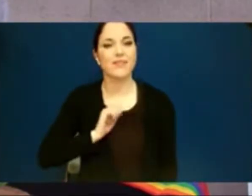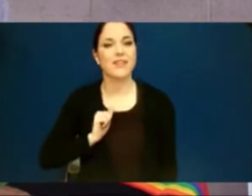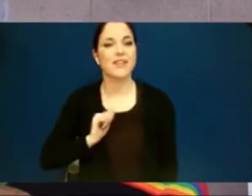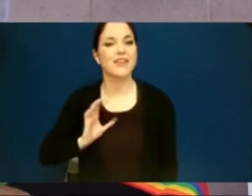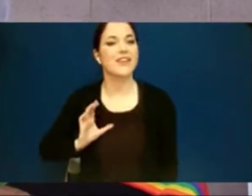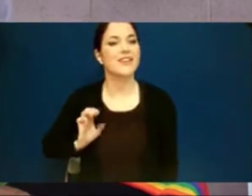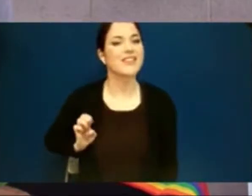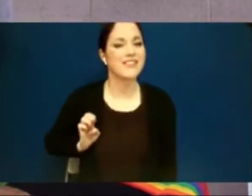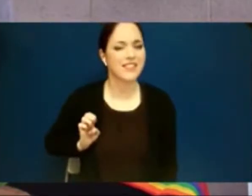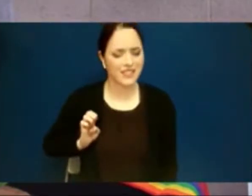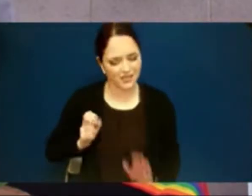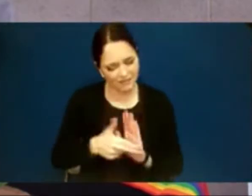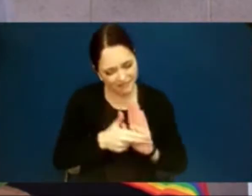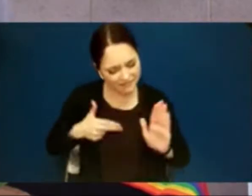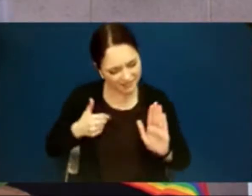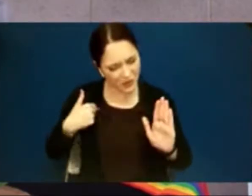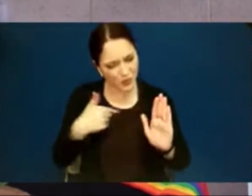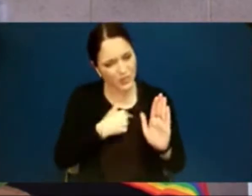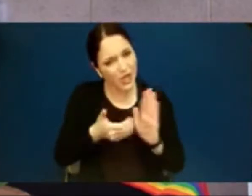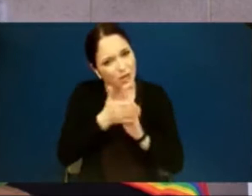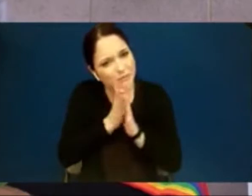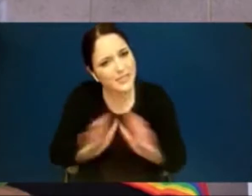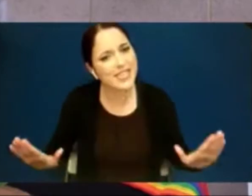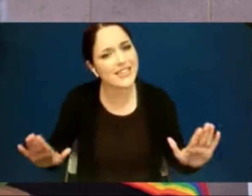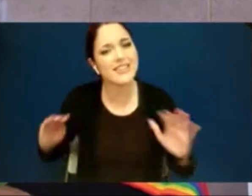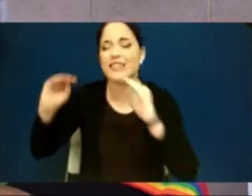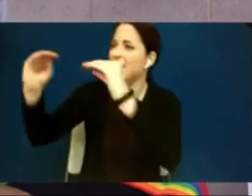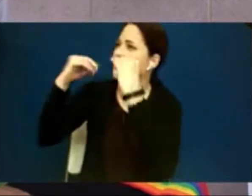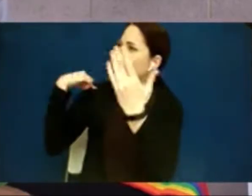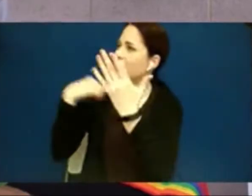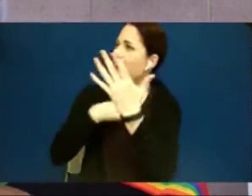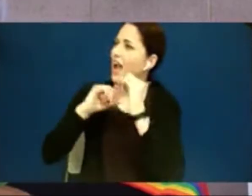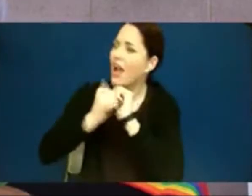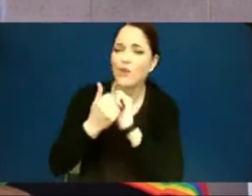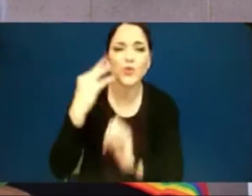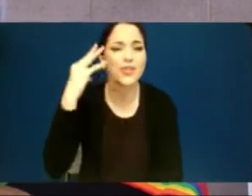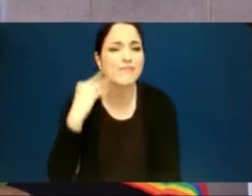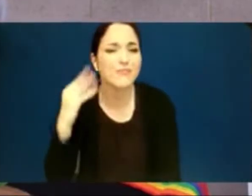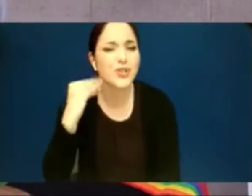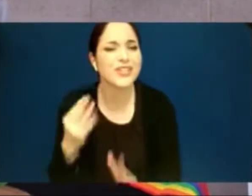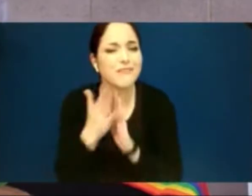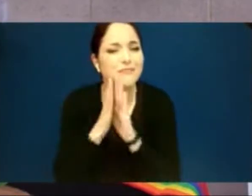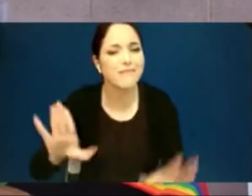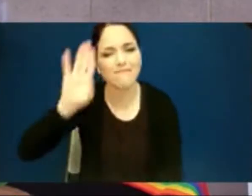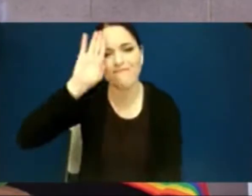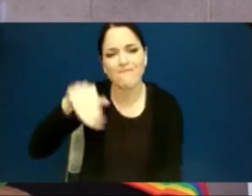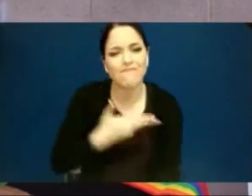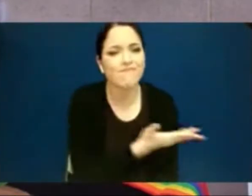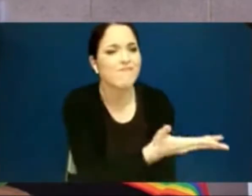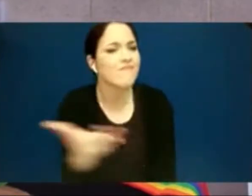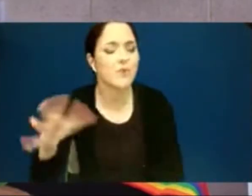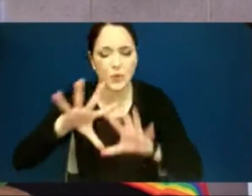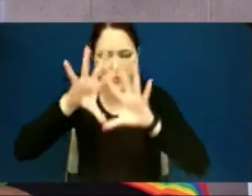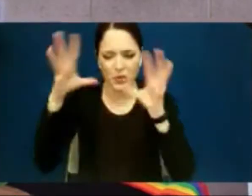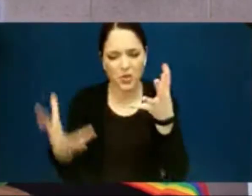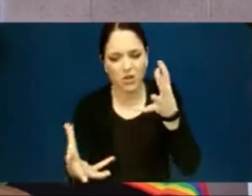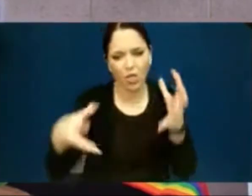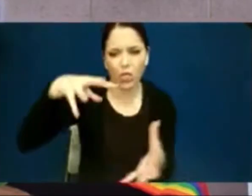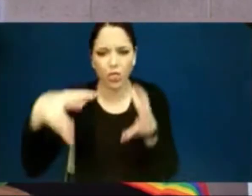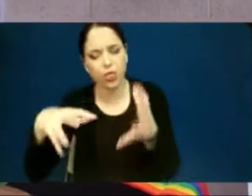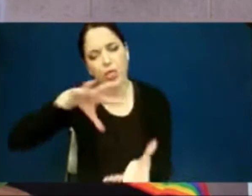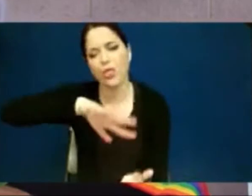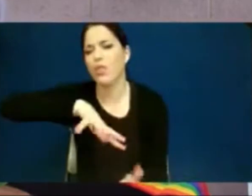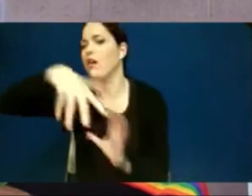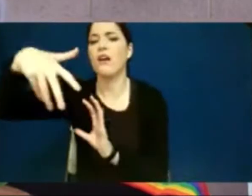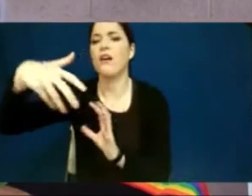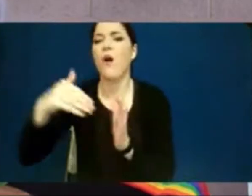the ways of peace in this often unpeaceful world. We praise you and we